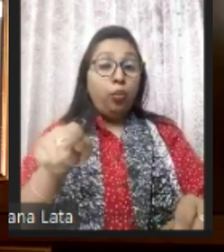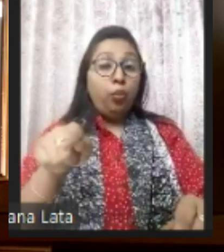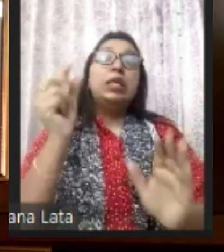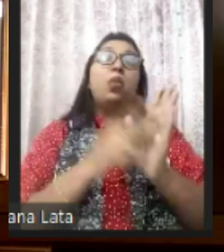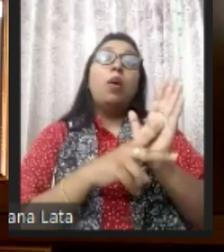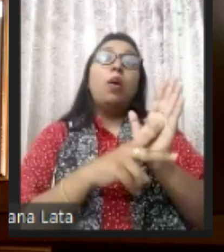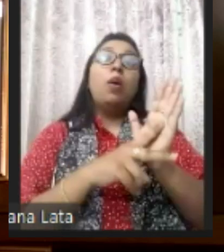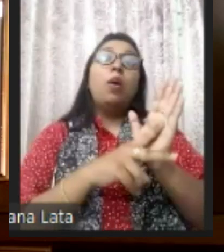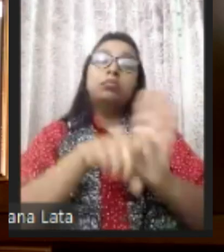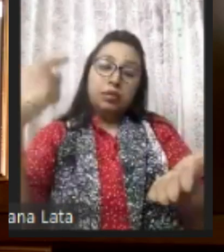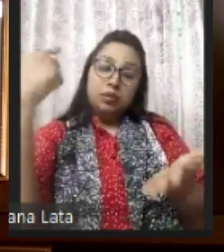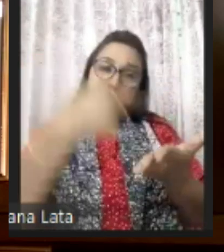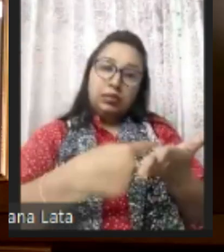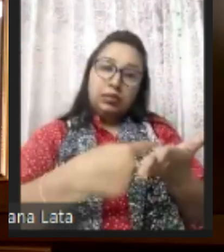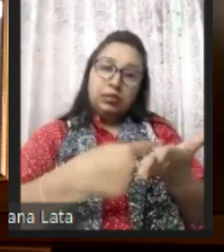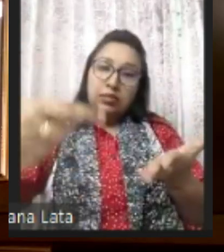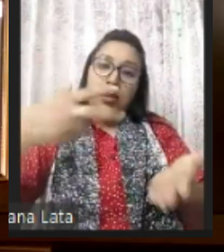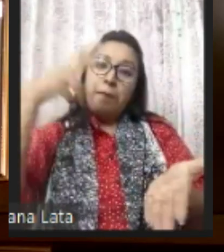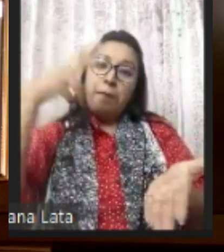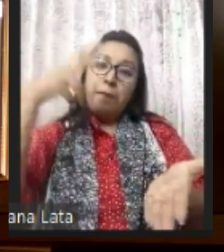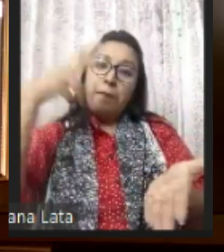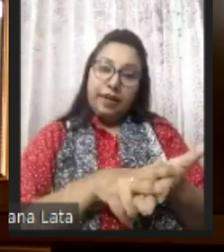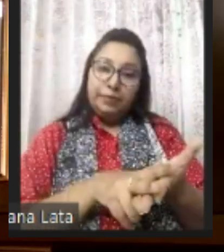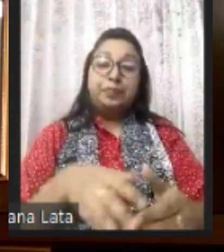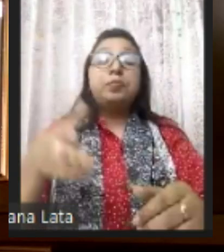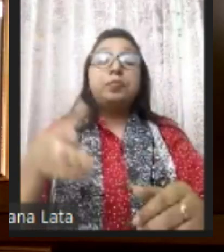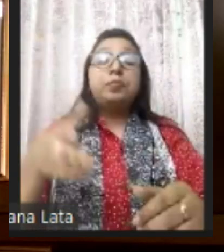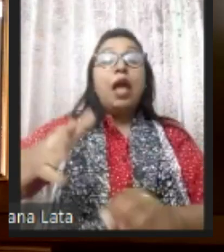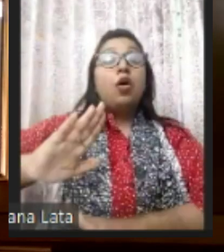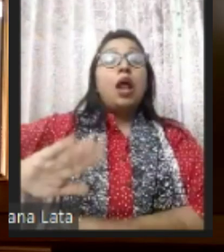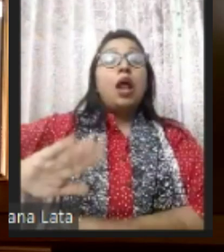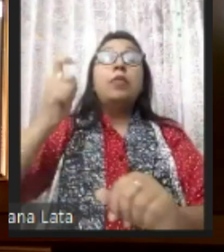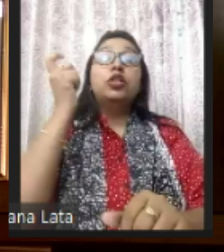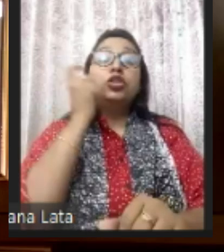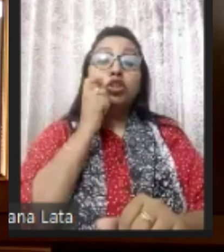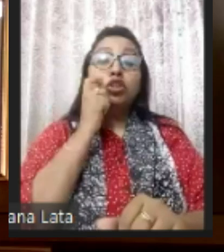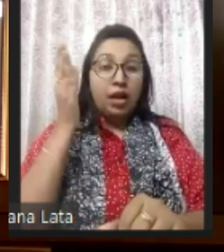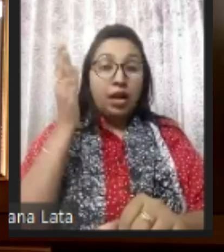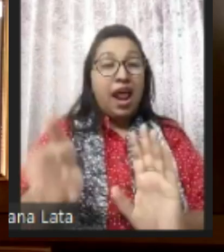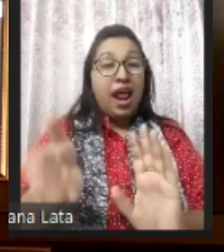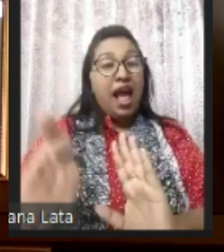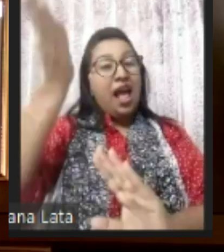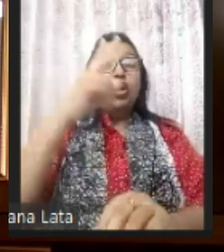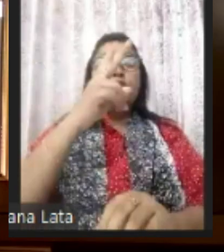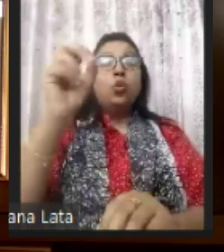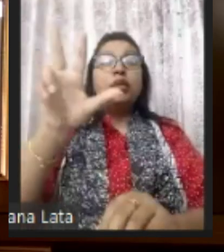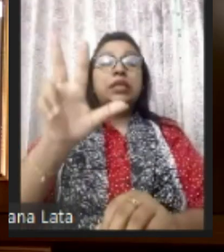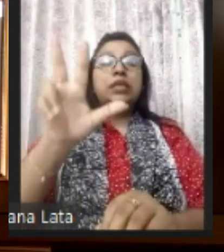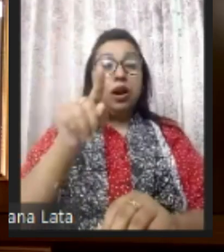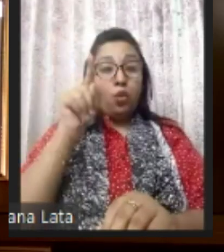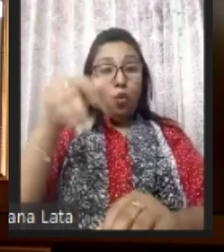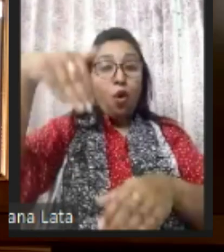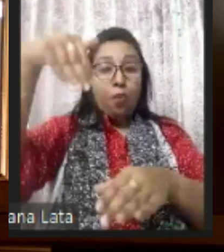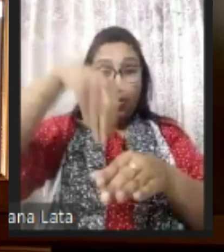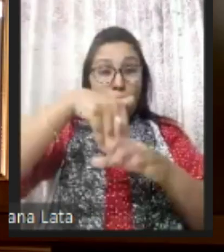As per the commitment of the current government in the election manifesto of 2008 to enact a right-based law for persons with